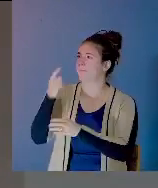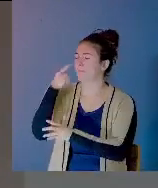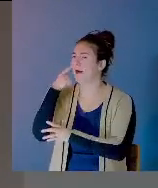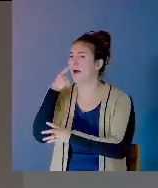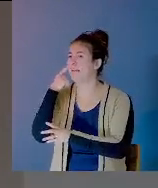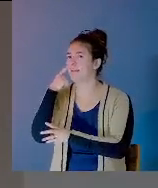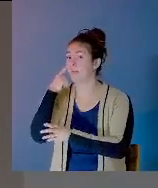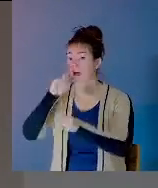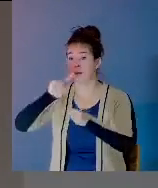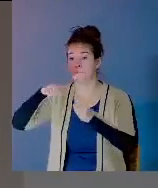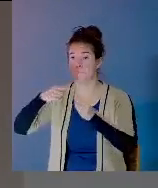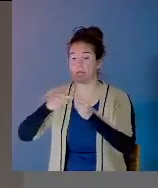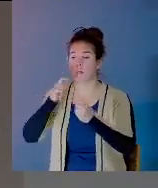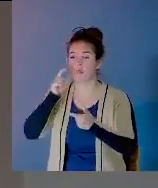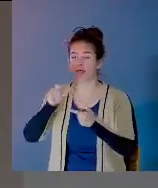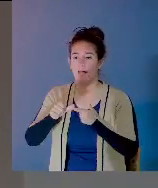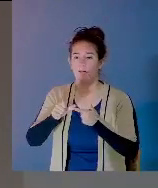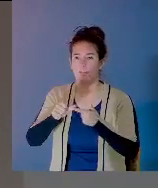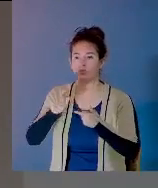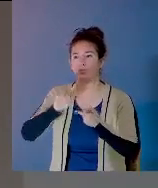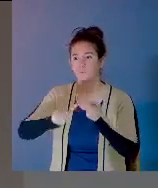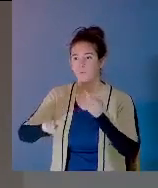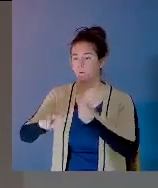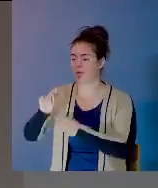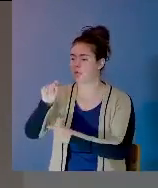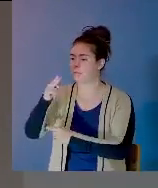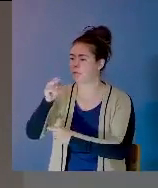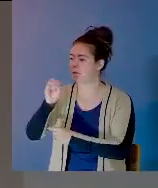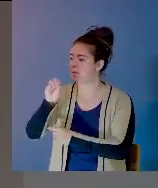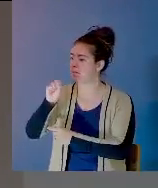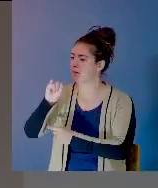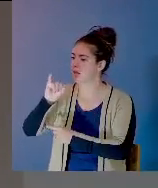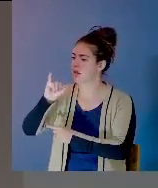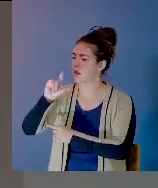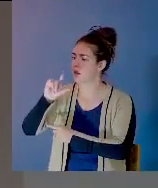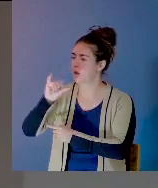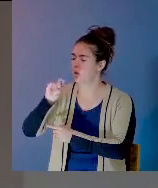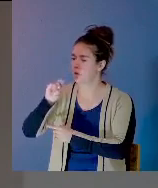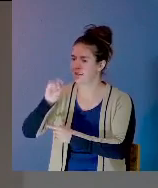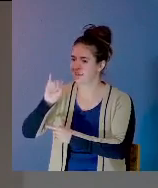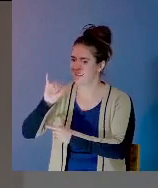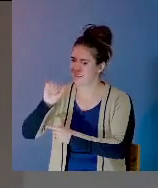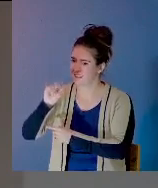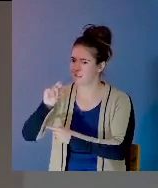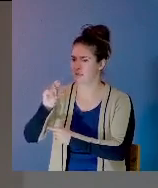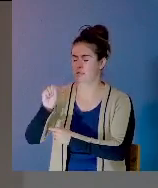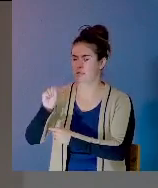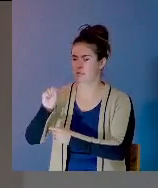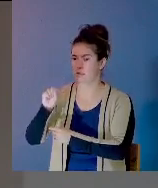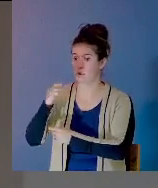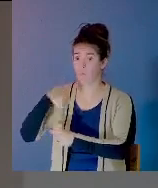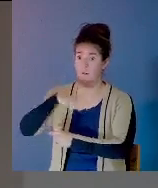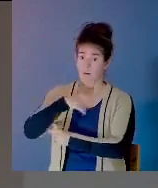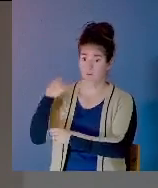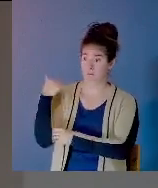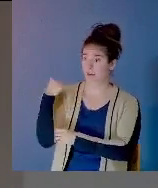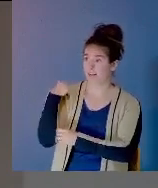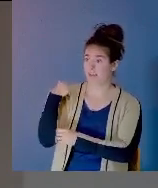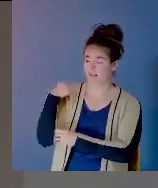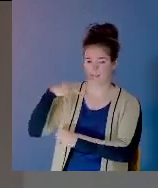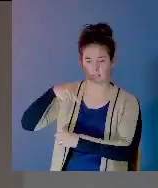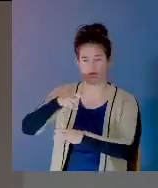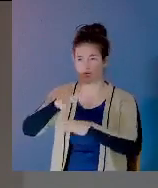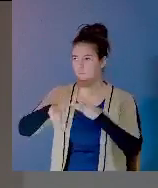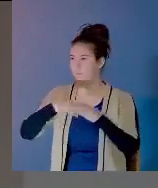the letters to the Thessalonians, as well as the book of Revelation on Wednesday nights, we live in a broken world. We live in a